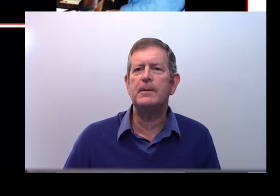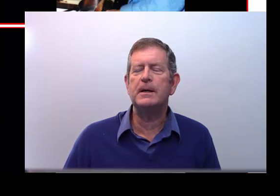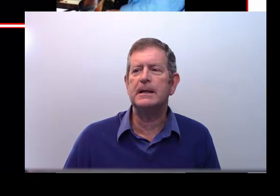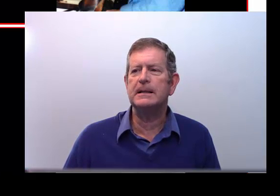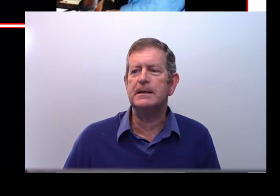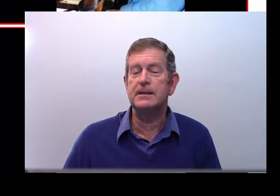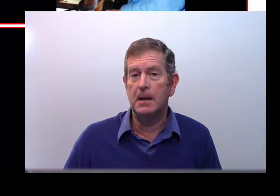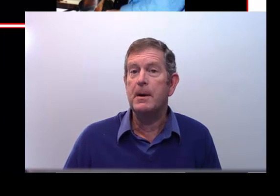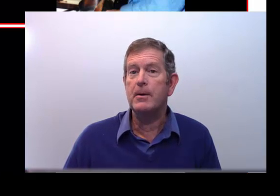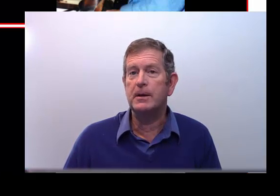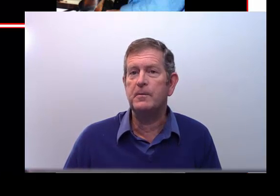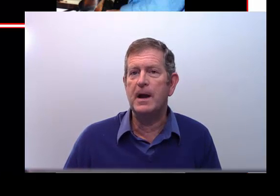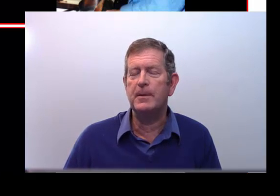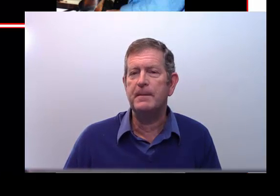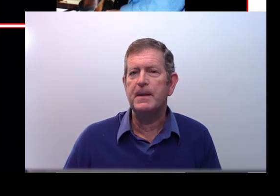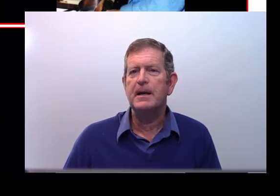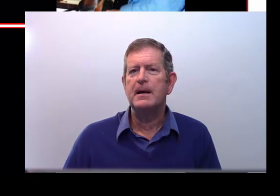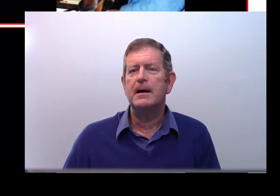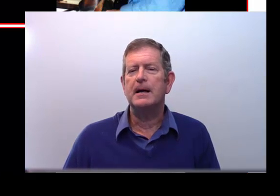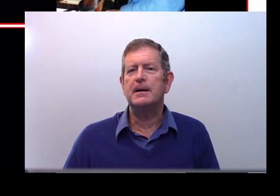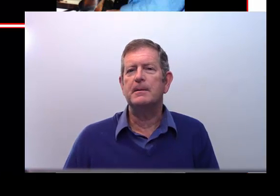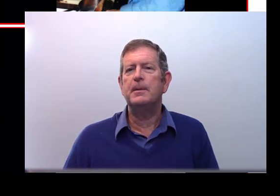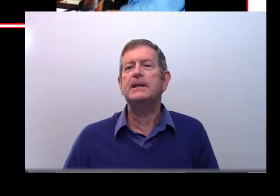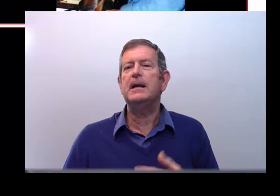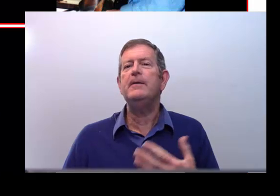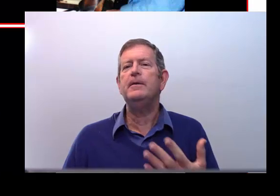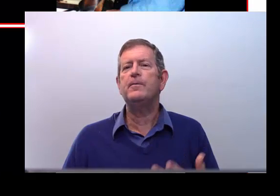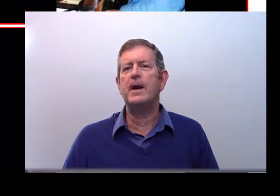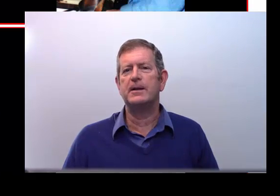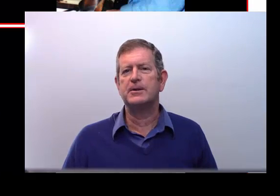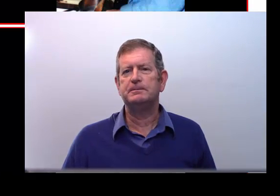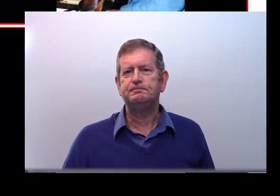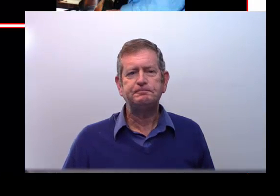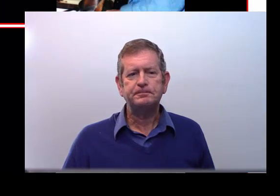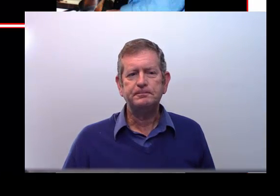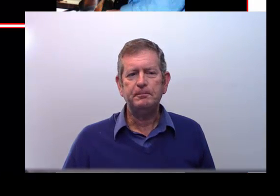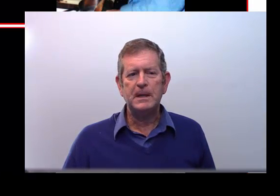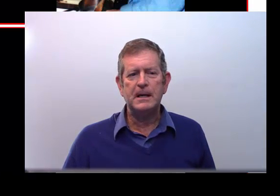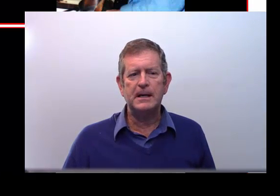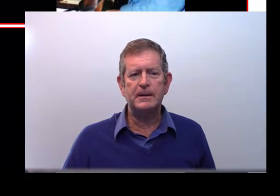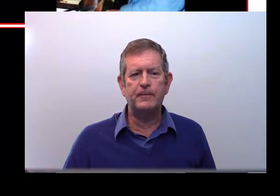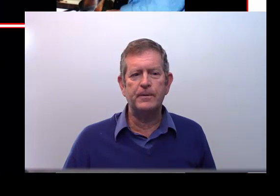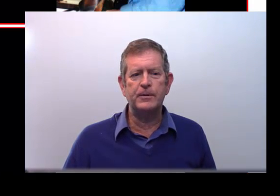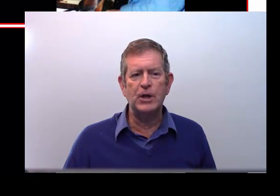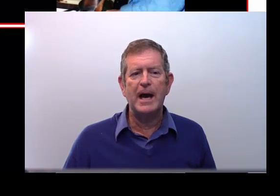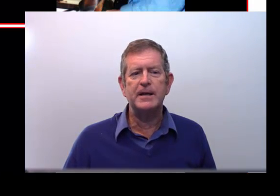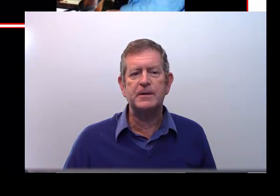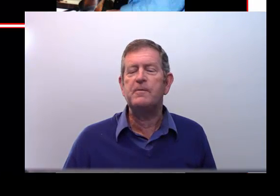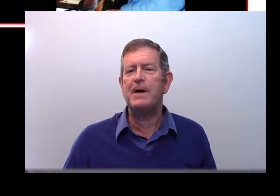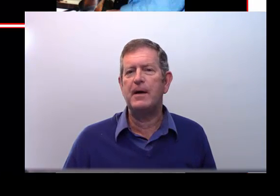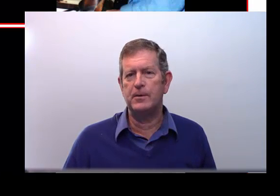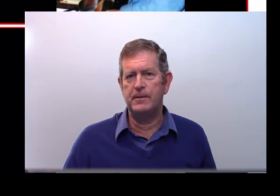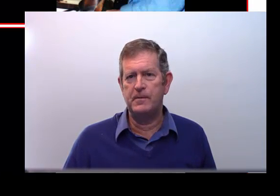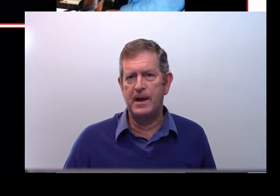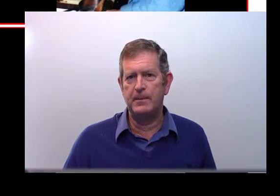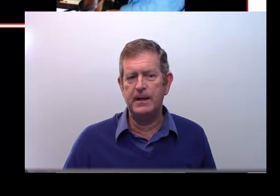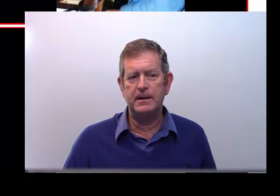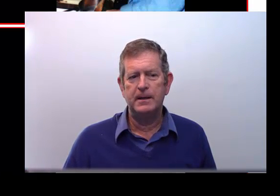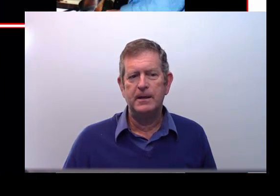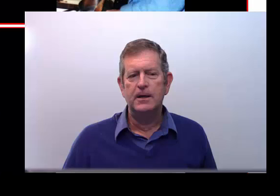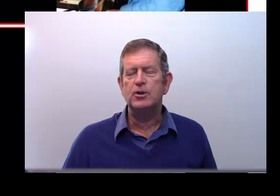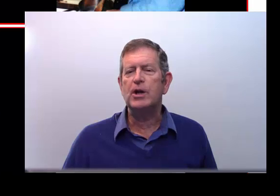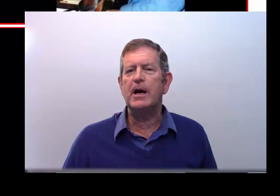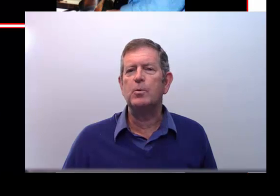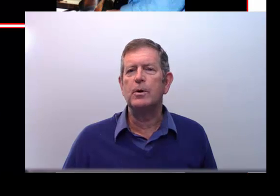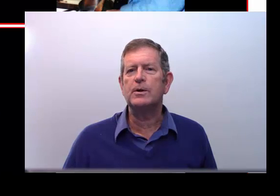Richardson family is an American family, but they live in France. John is the father of the